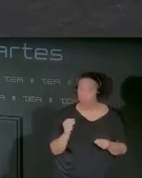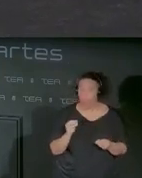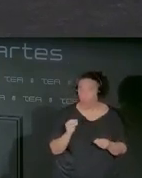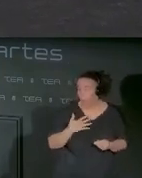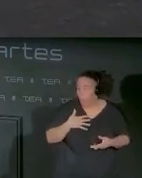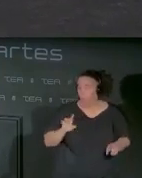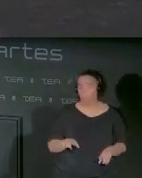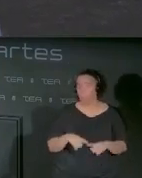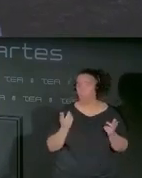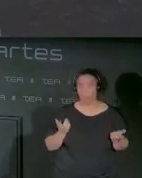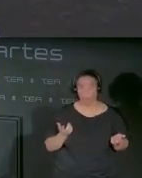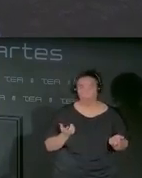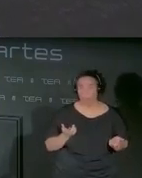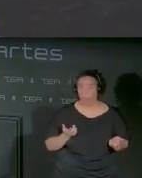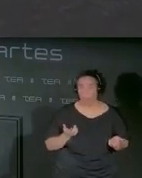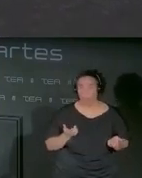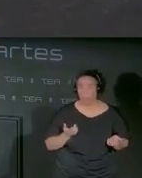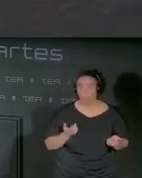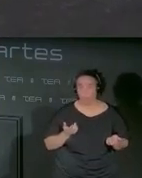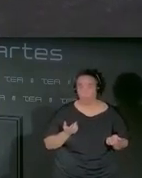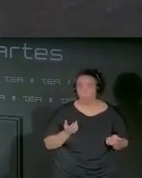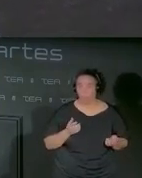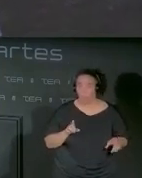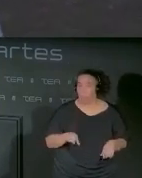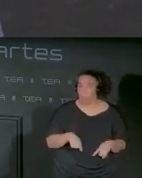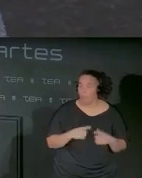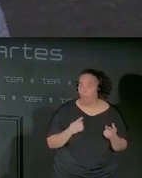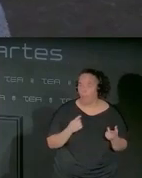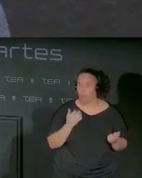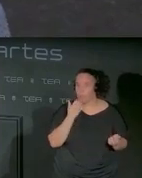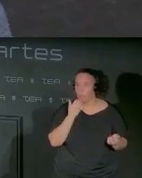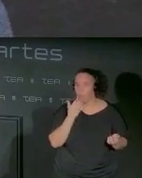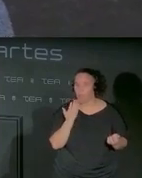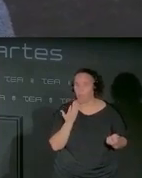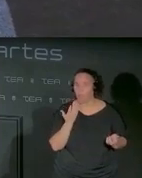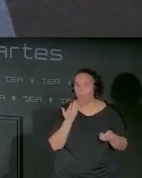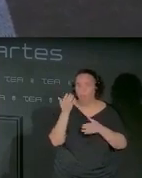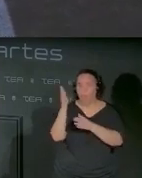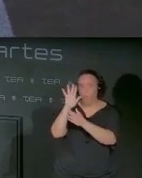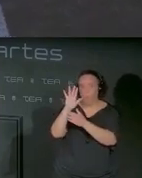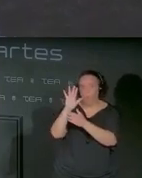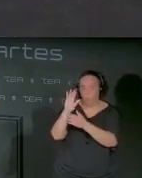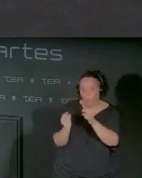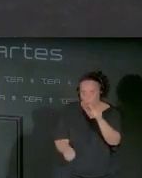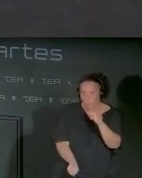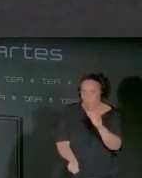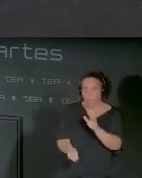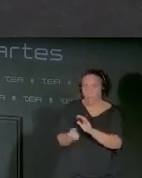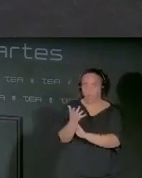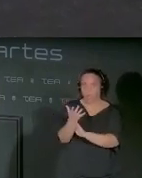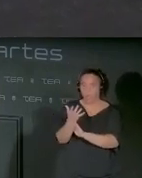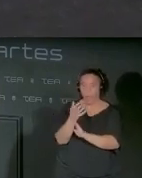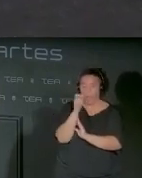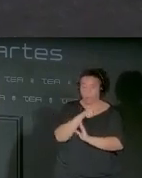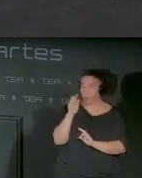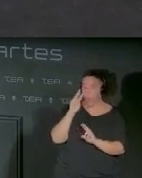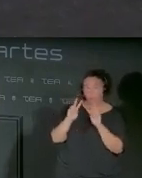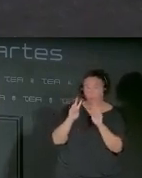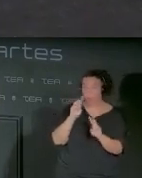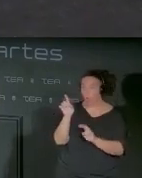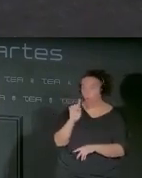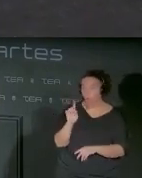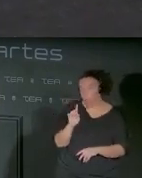are supported, but it's important to have them. It's important for people to have the choice of playing that video